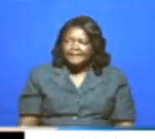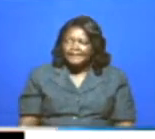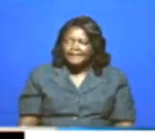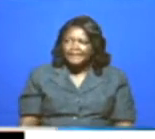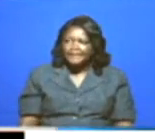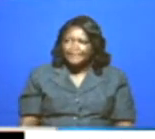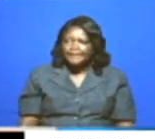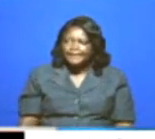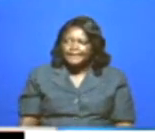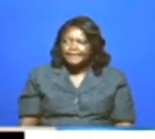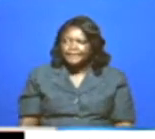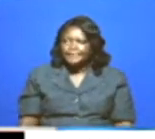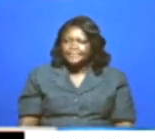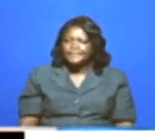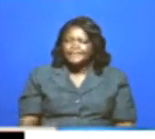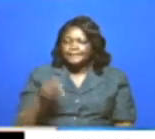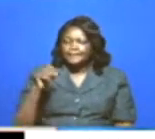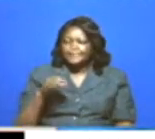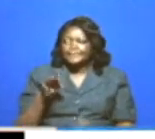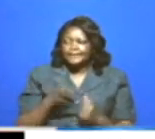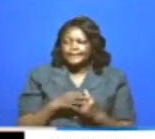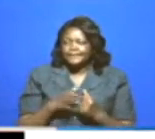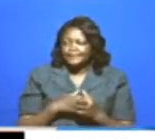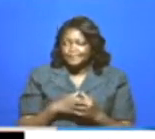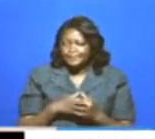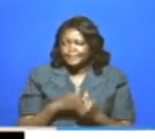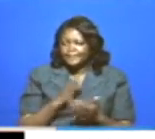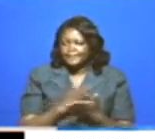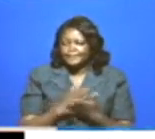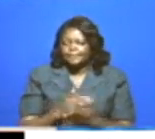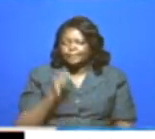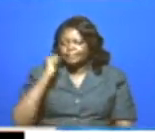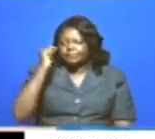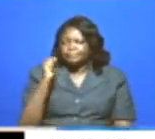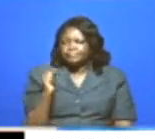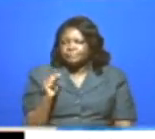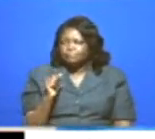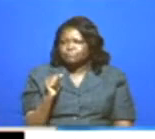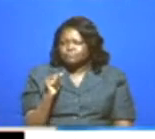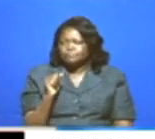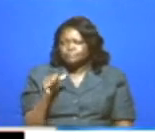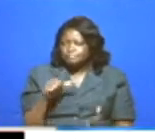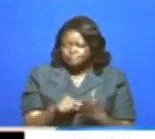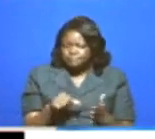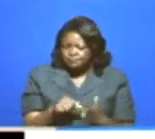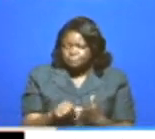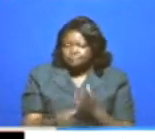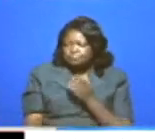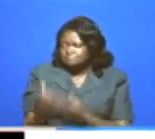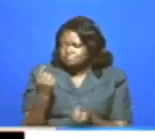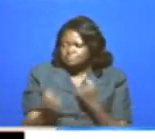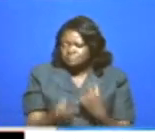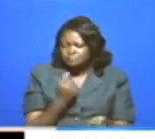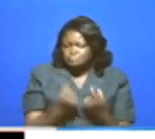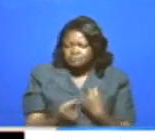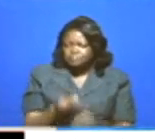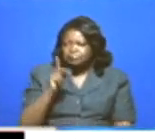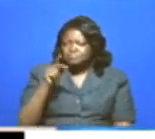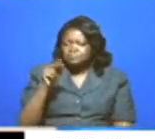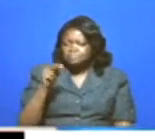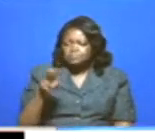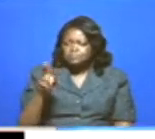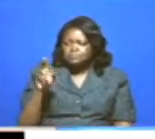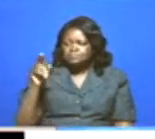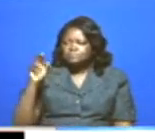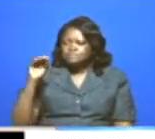As the August polls draws closer, cases of political intolerance have begun to emerge. Kitutu Chache North UDA aspirant Don